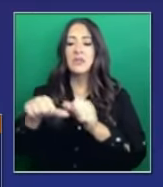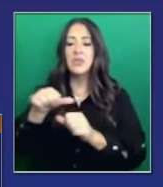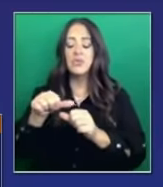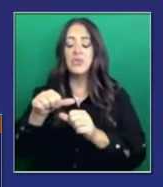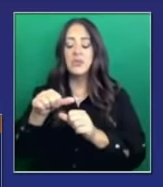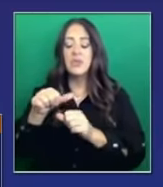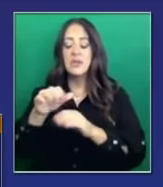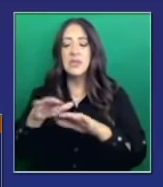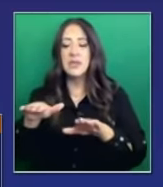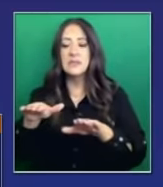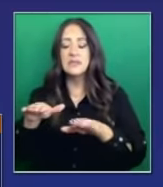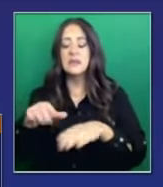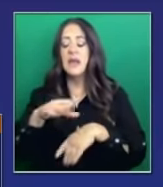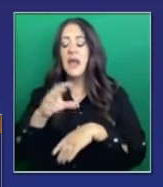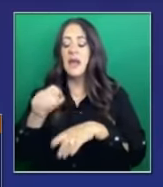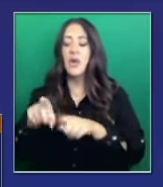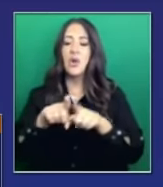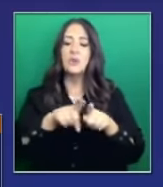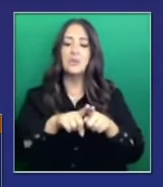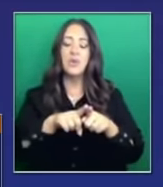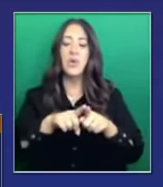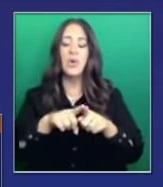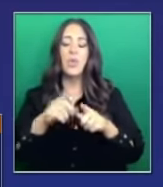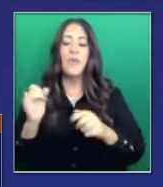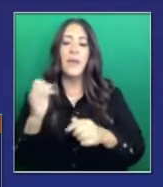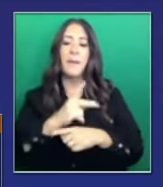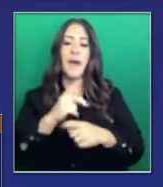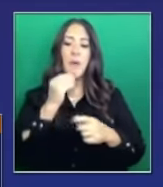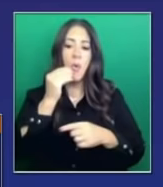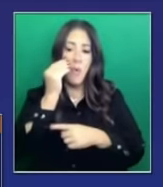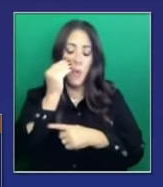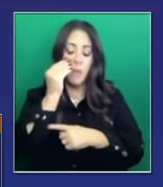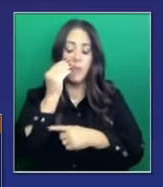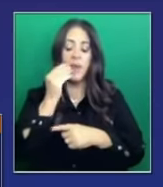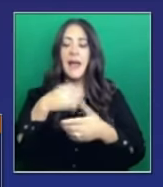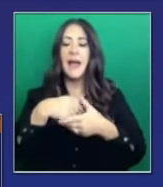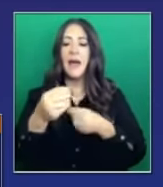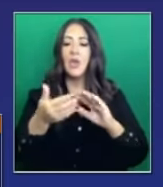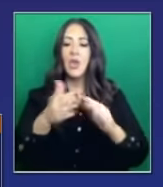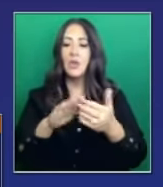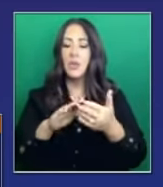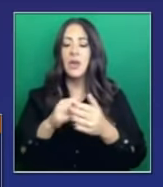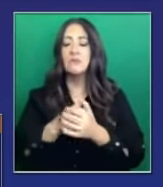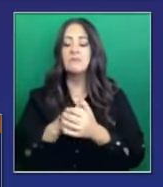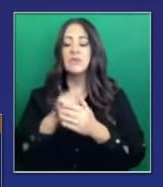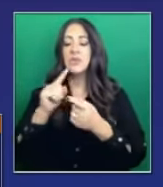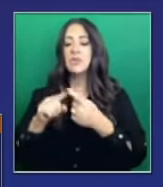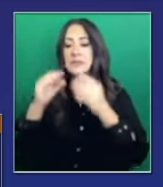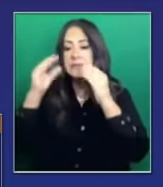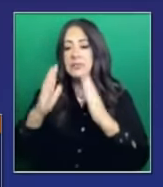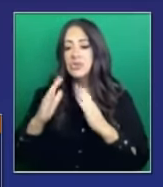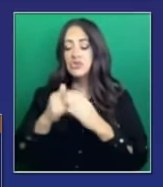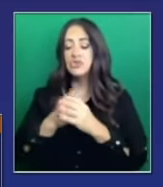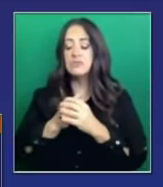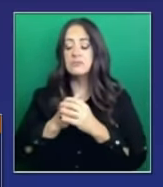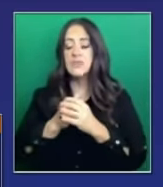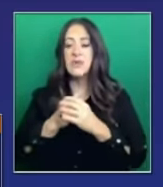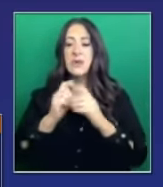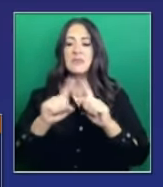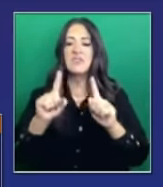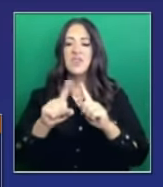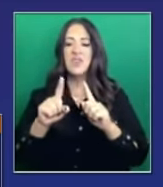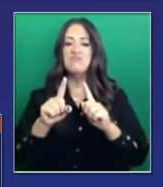what happens at home, what happens on the way to school, what happens in terms of the interaction among paraprofessionals, teachers, and